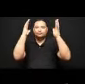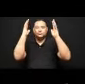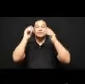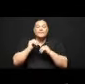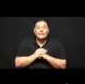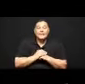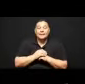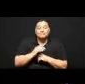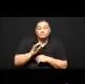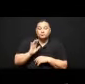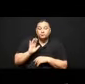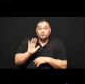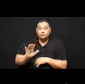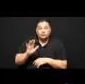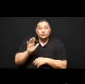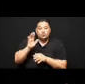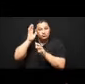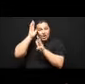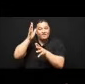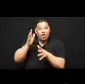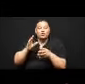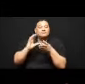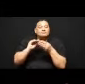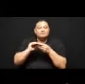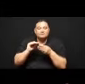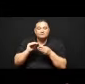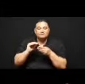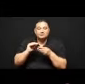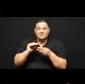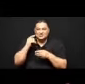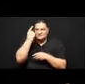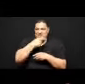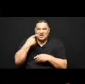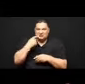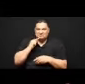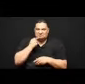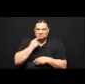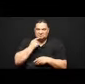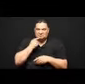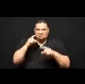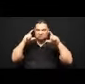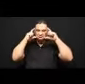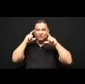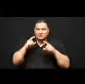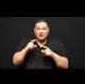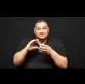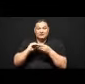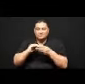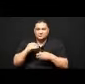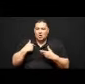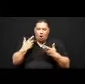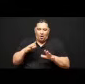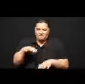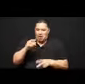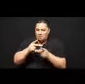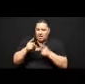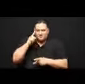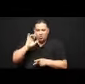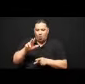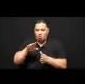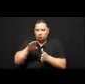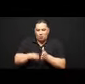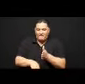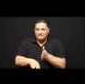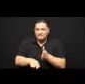When her grandfather said, his face picked clean of any humor, "I've already found the place for your grave if you hurt